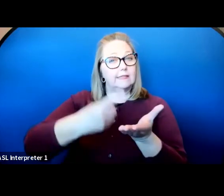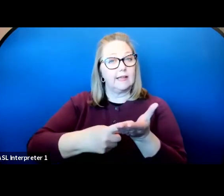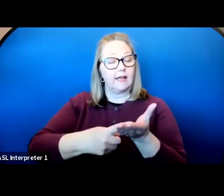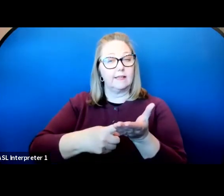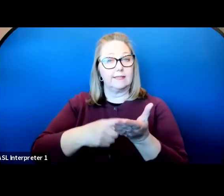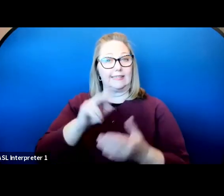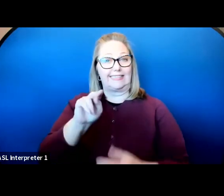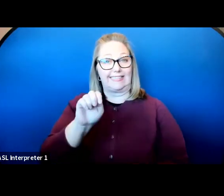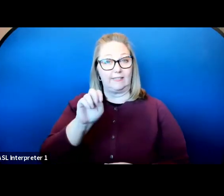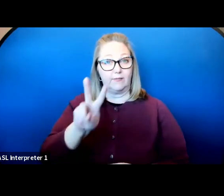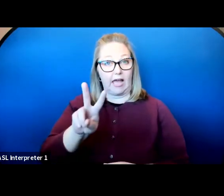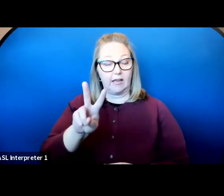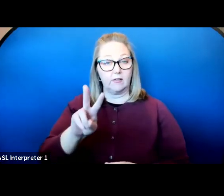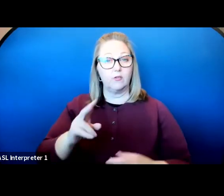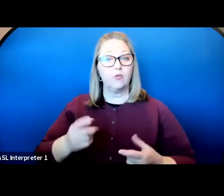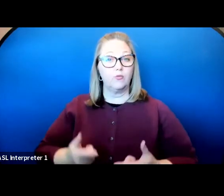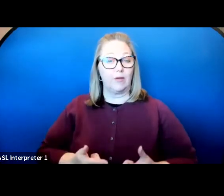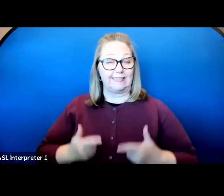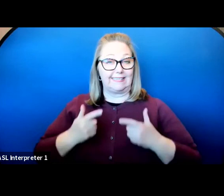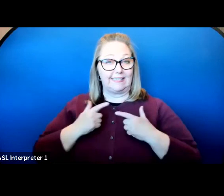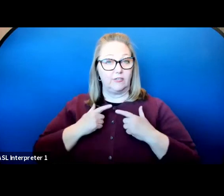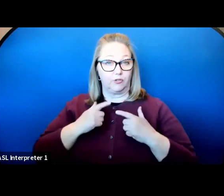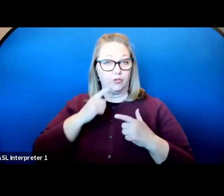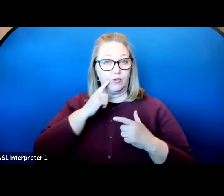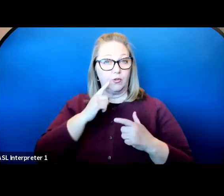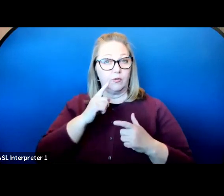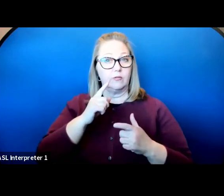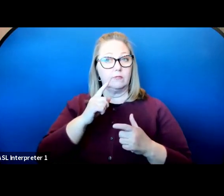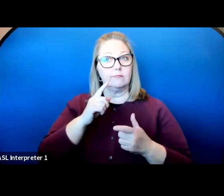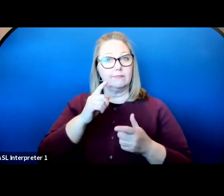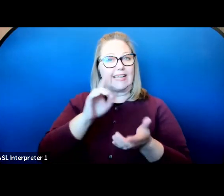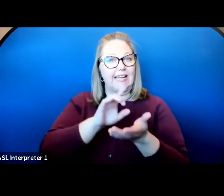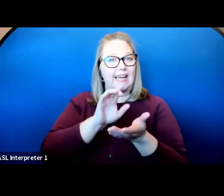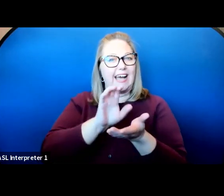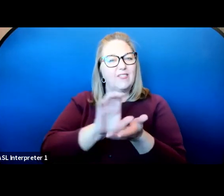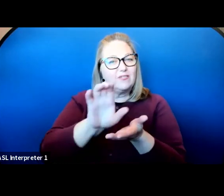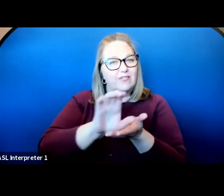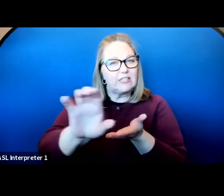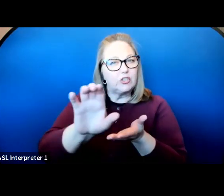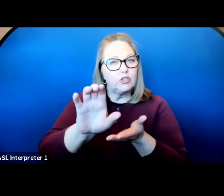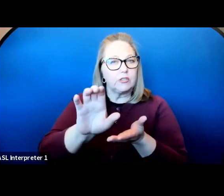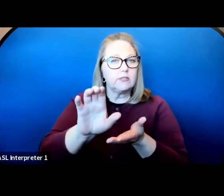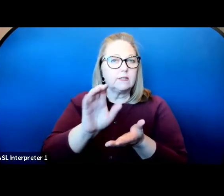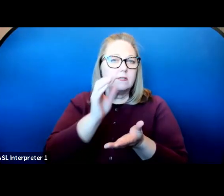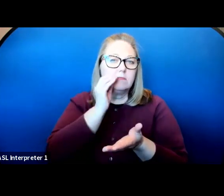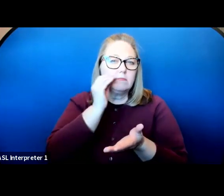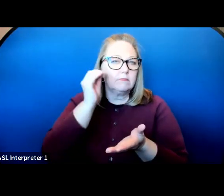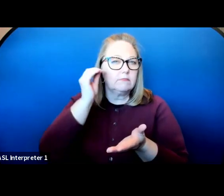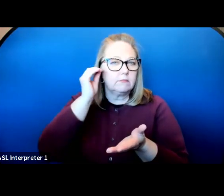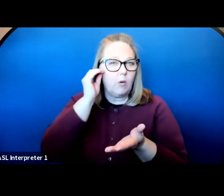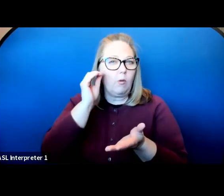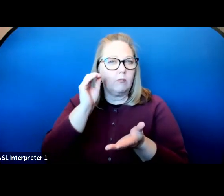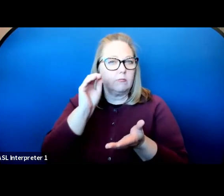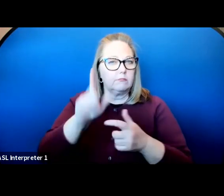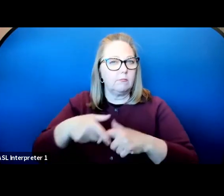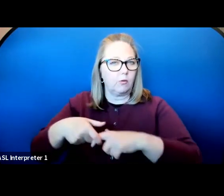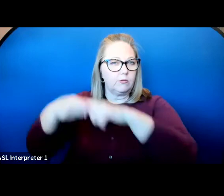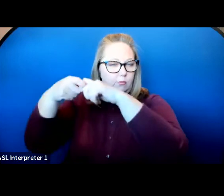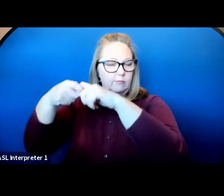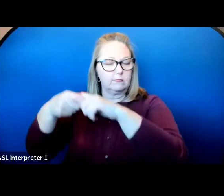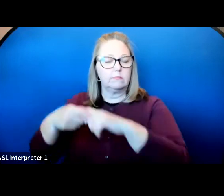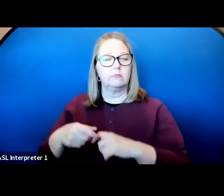residential eviction moratorium. As many of you know, we originally implemented an evictions moratorium early on